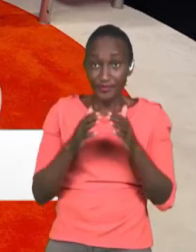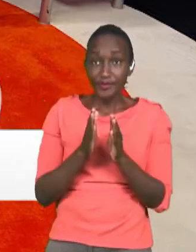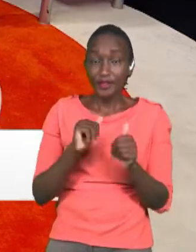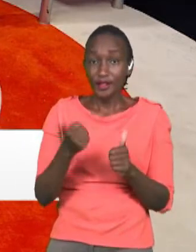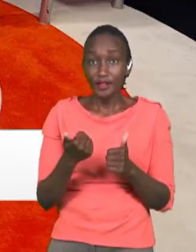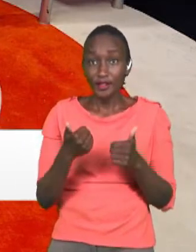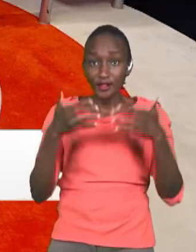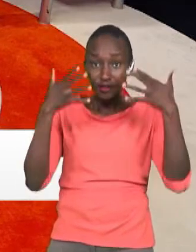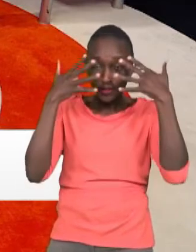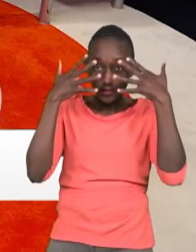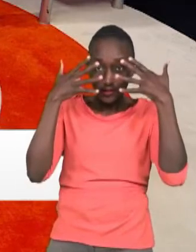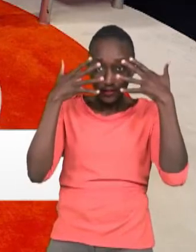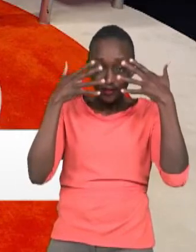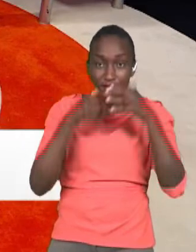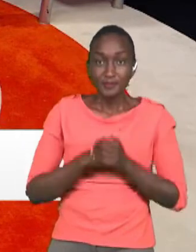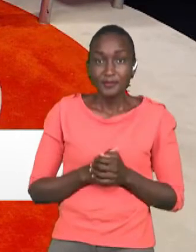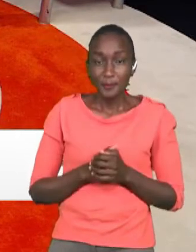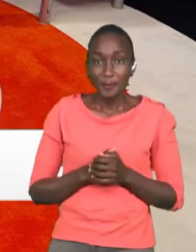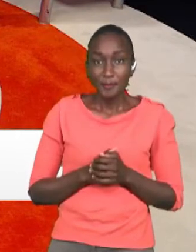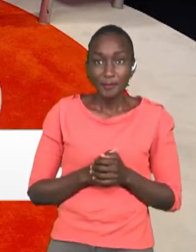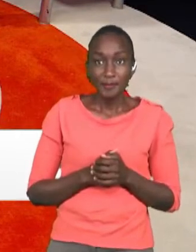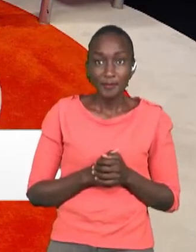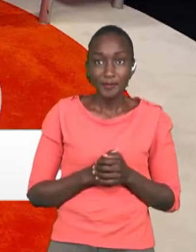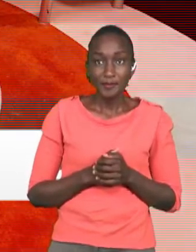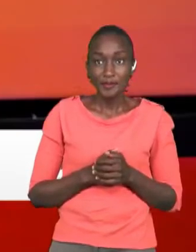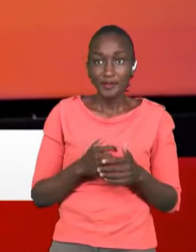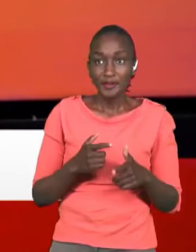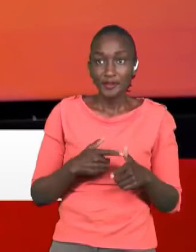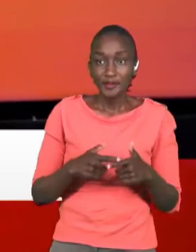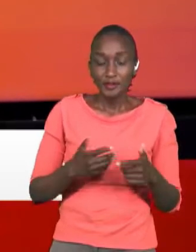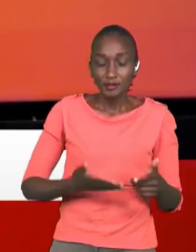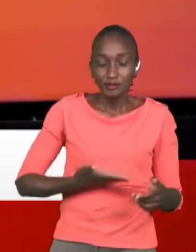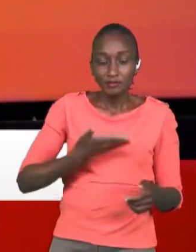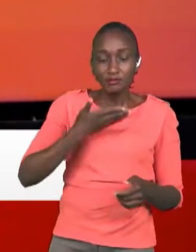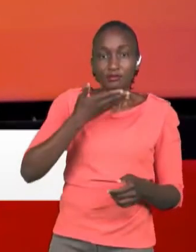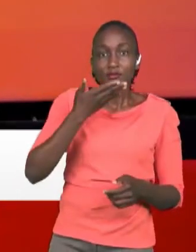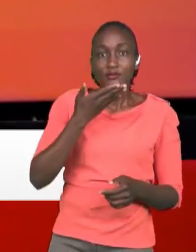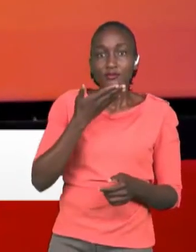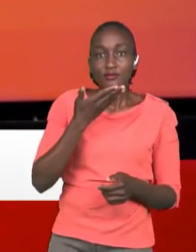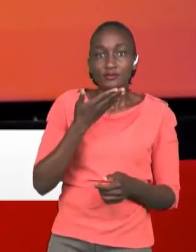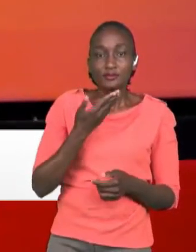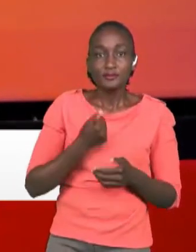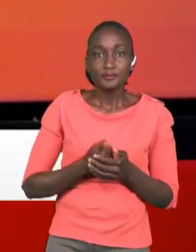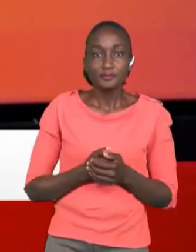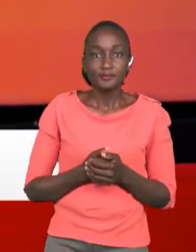yeah. the rest of your finger around your eyes. Yeah. You have to inhale deep. Yeah. Good. You do also.